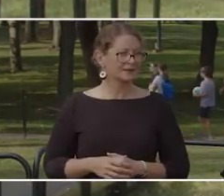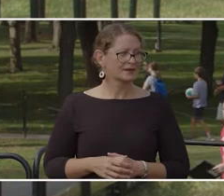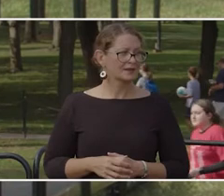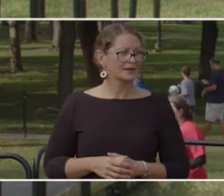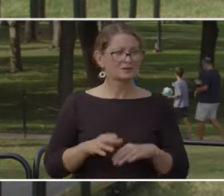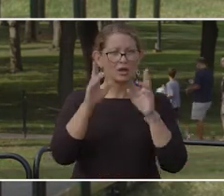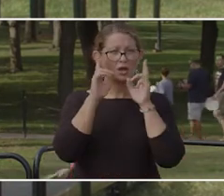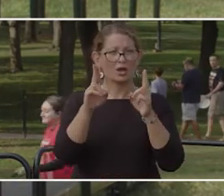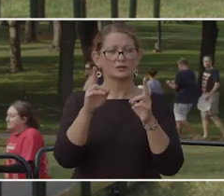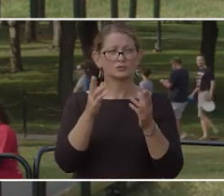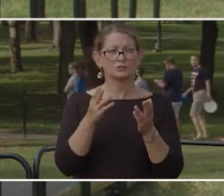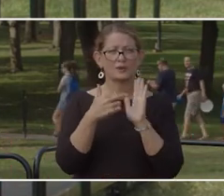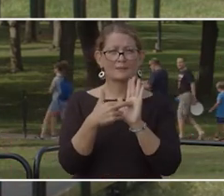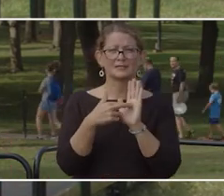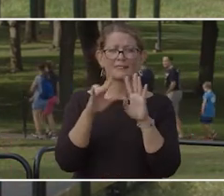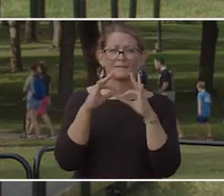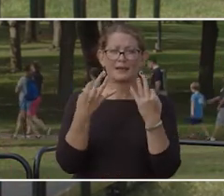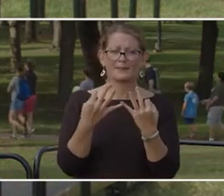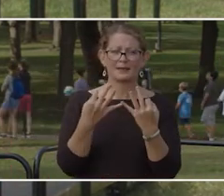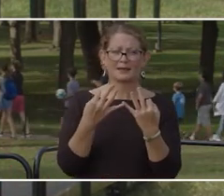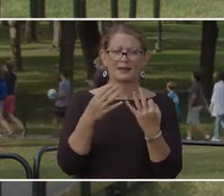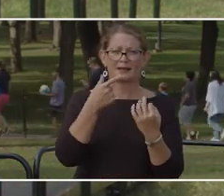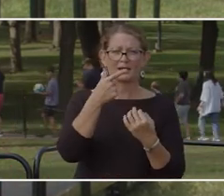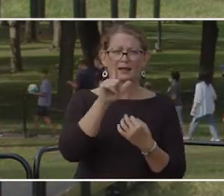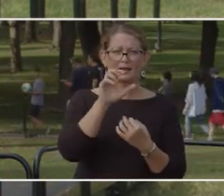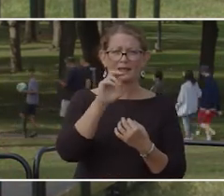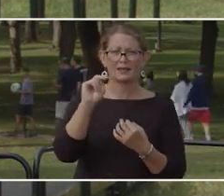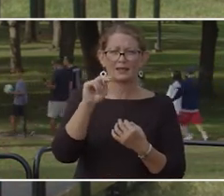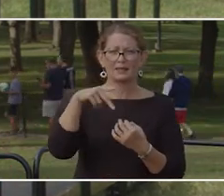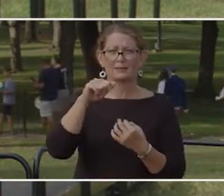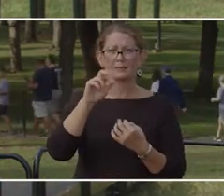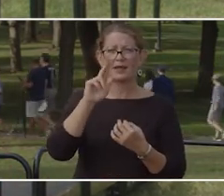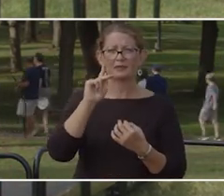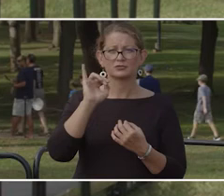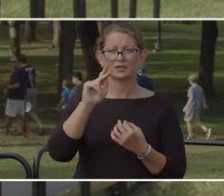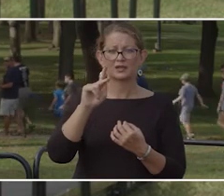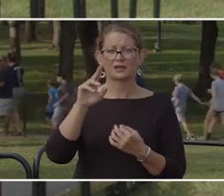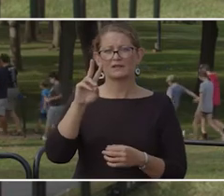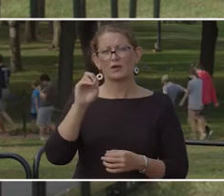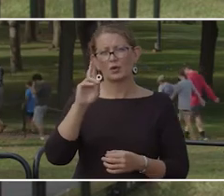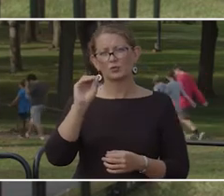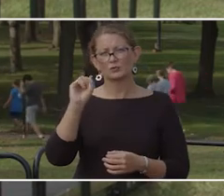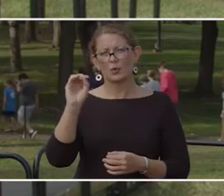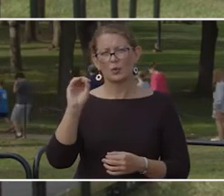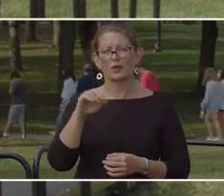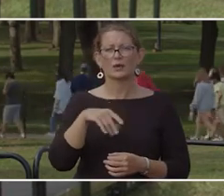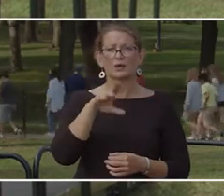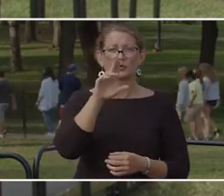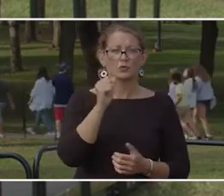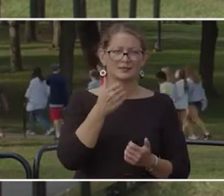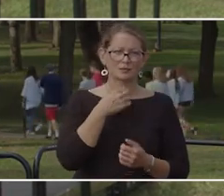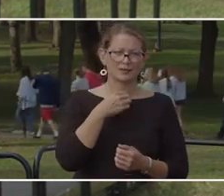It's an honor to represent the family of Glenn Patrick Baluroso, USA